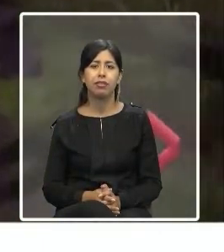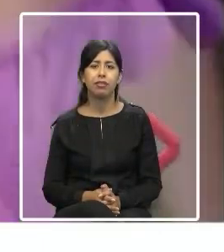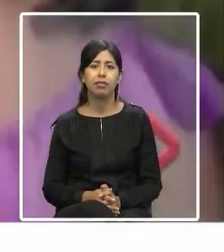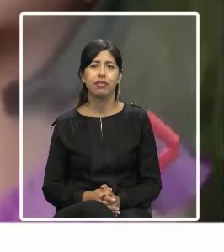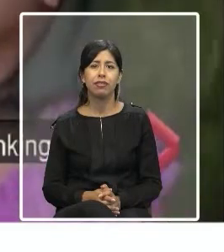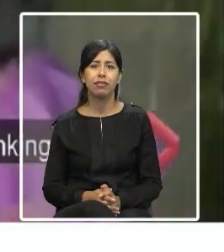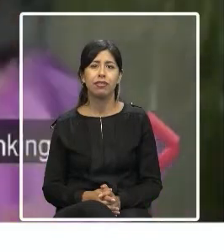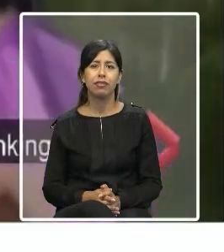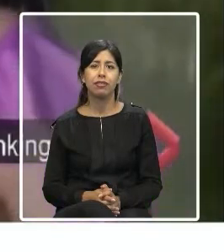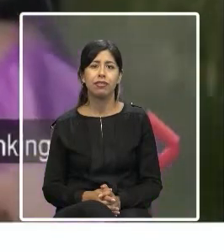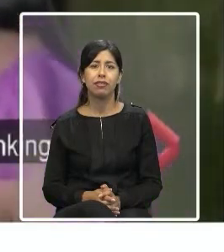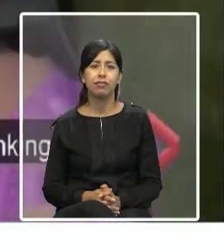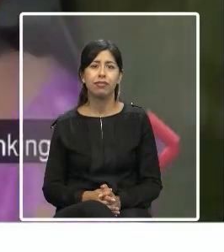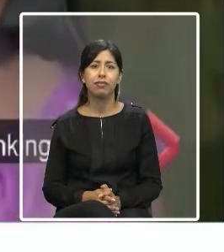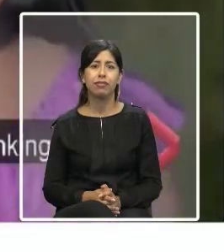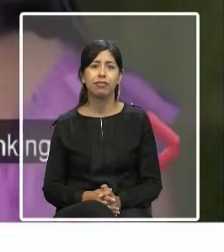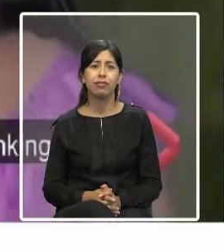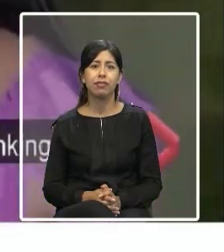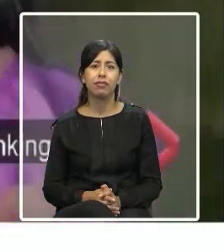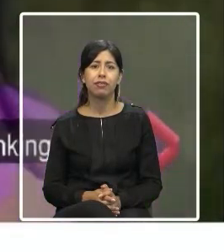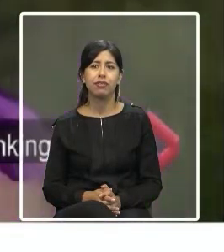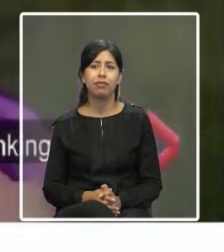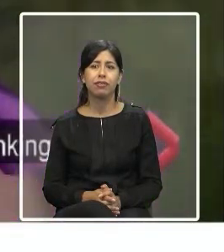At the moment, nothing is regulated.